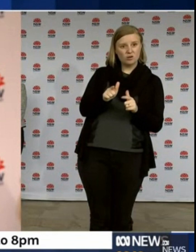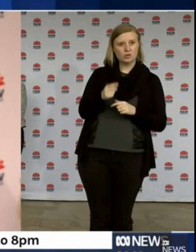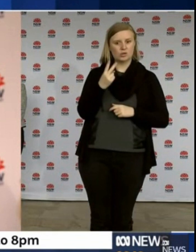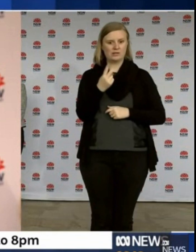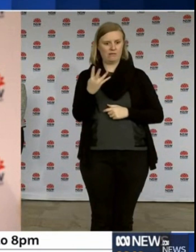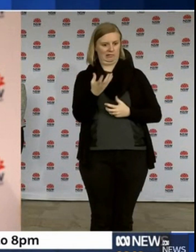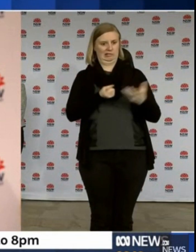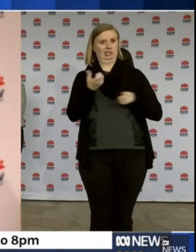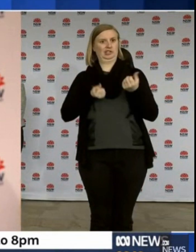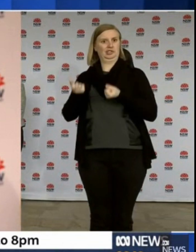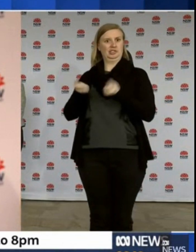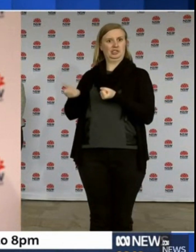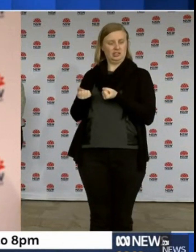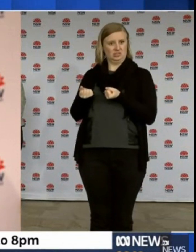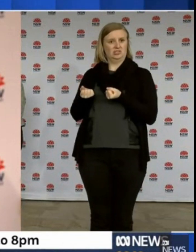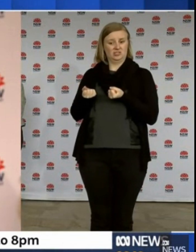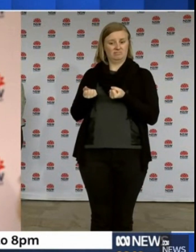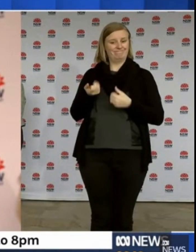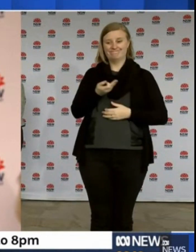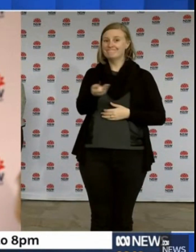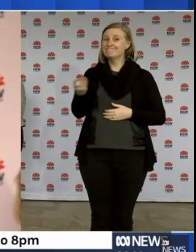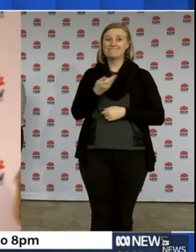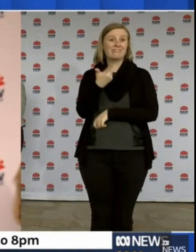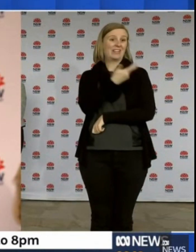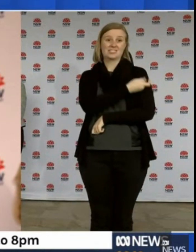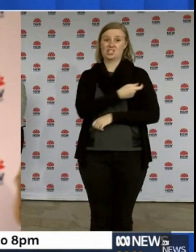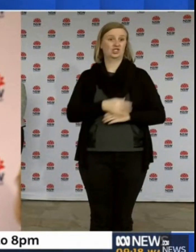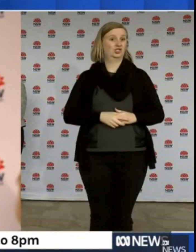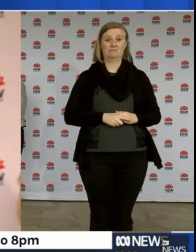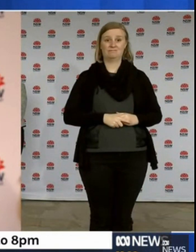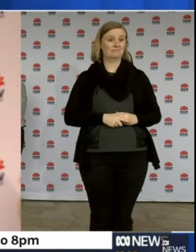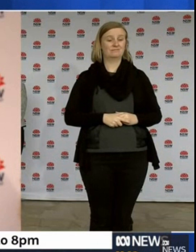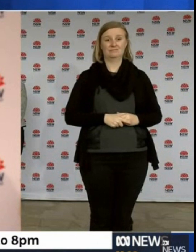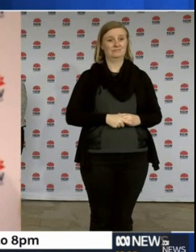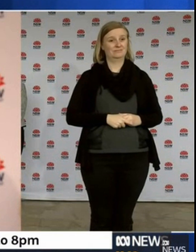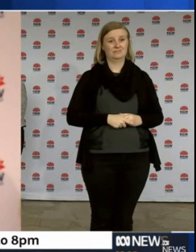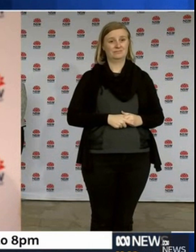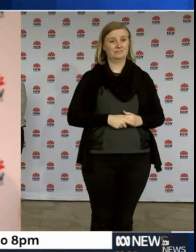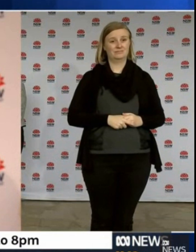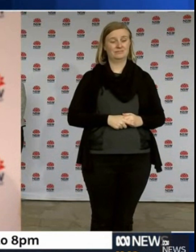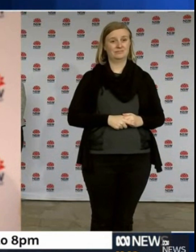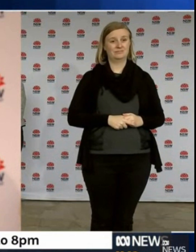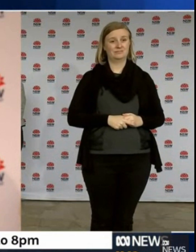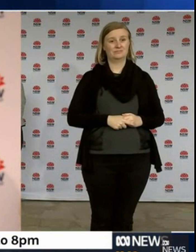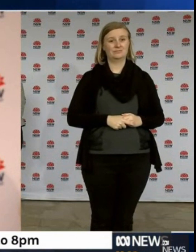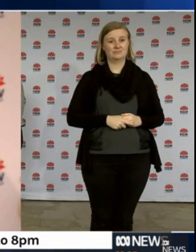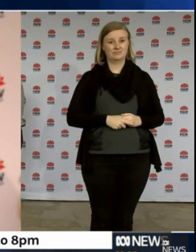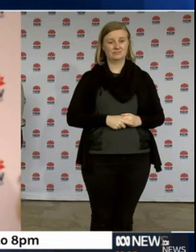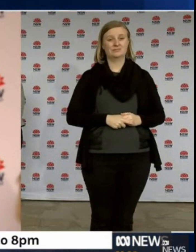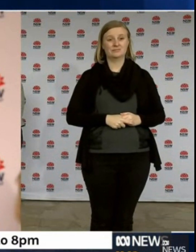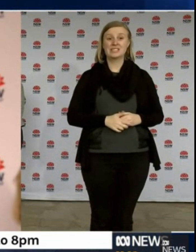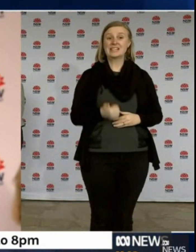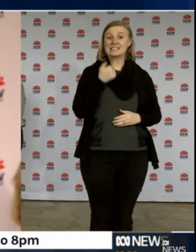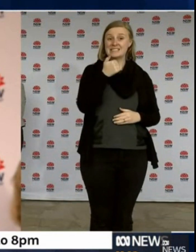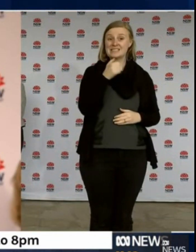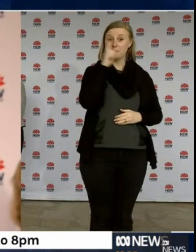24 people were vaccinated. I can also advise that 6 health